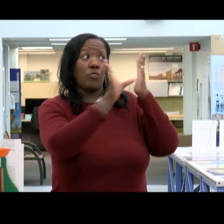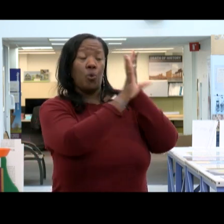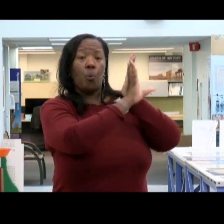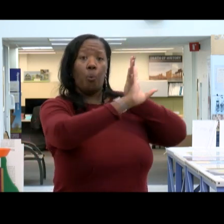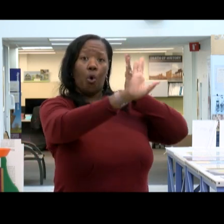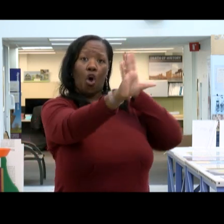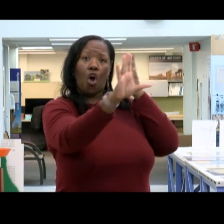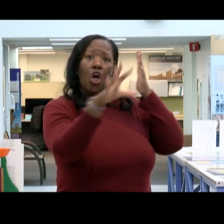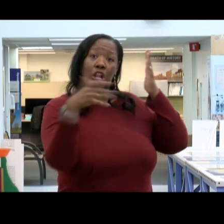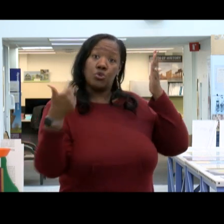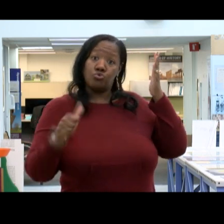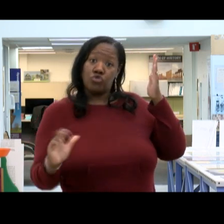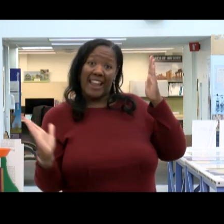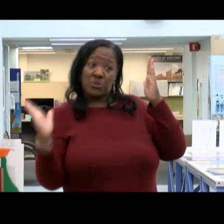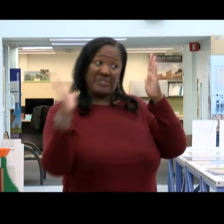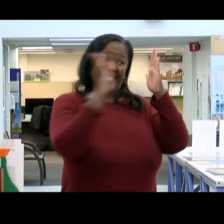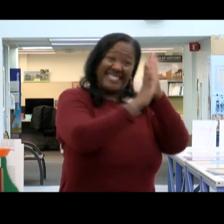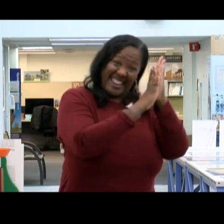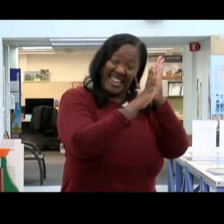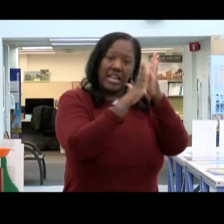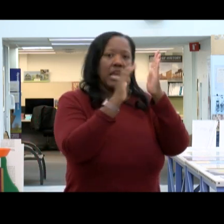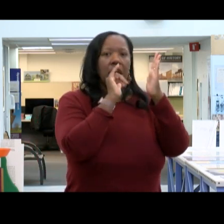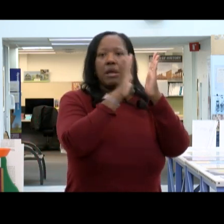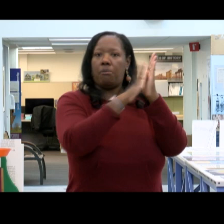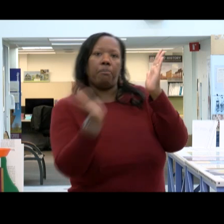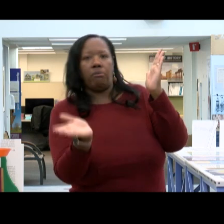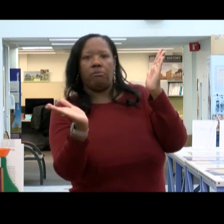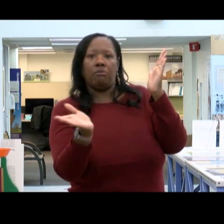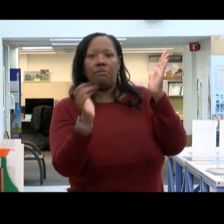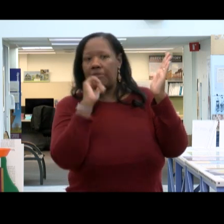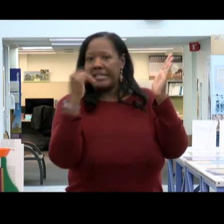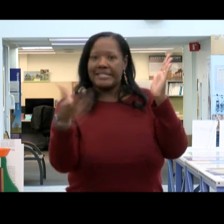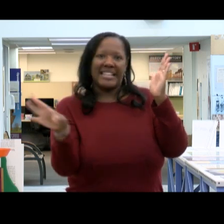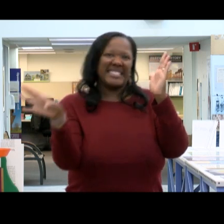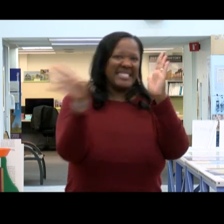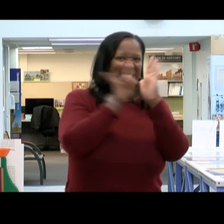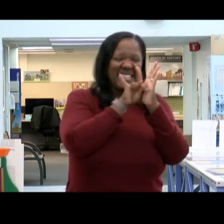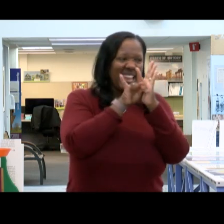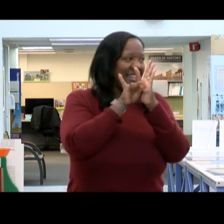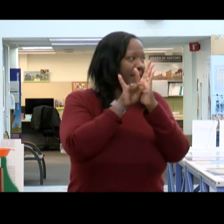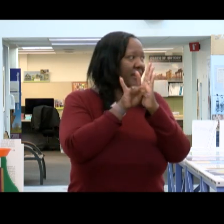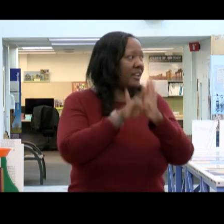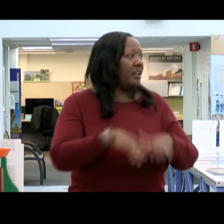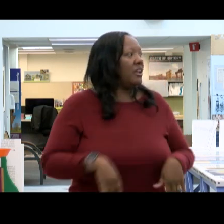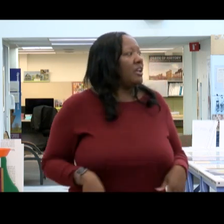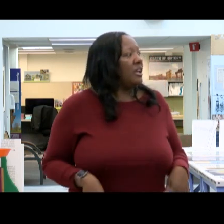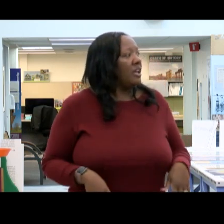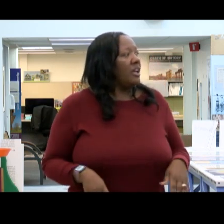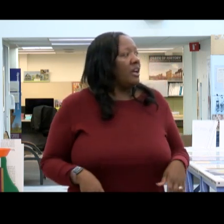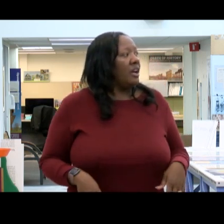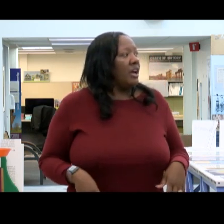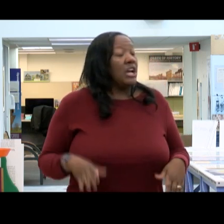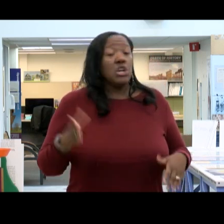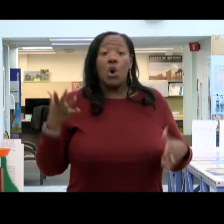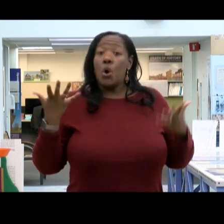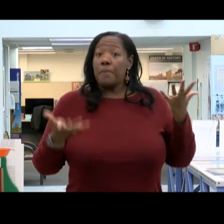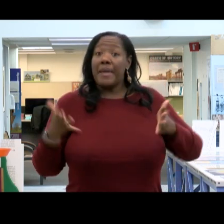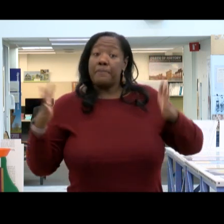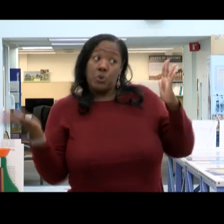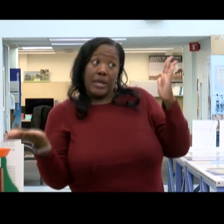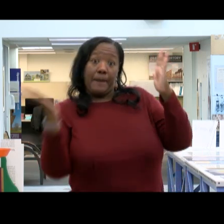not want to stick. You know, and we've seen it before. And often it's like it goes up, it's fine, and then a month or two